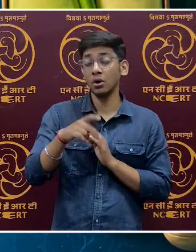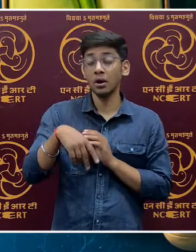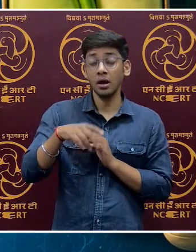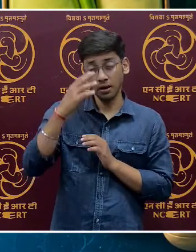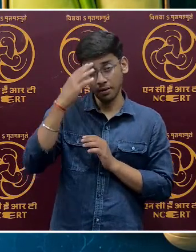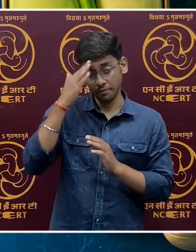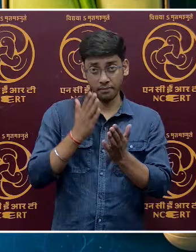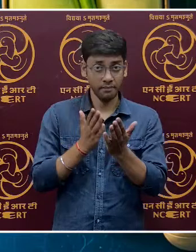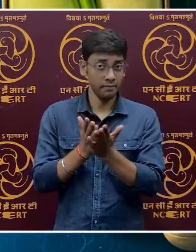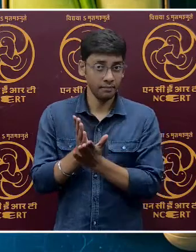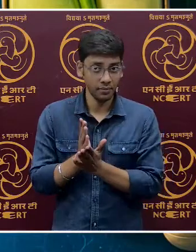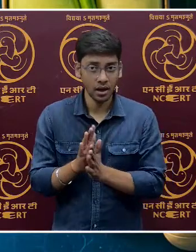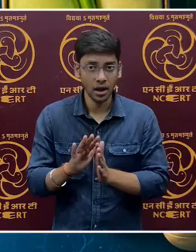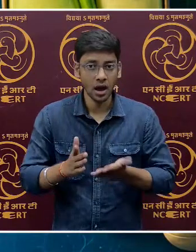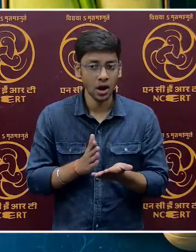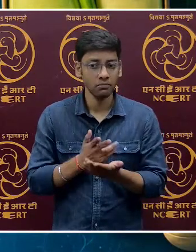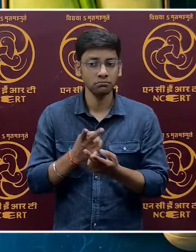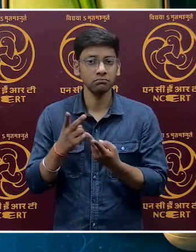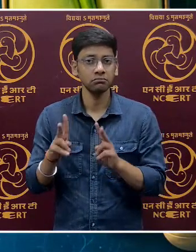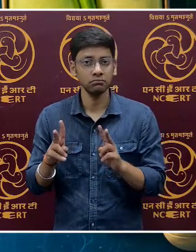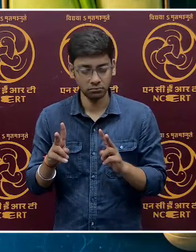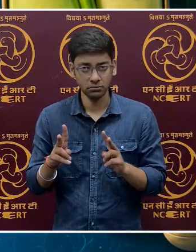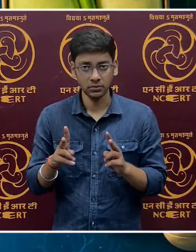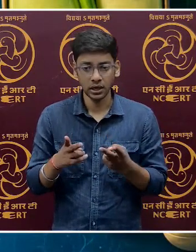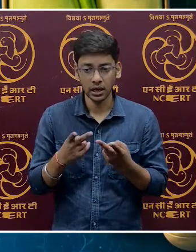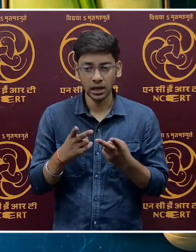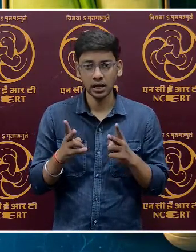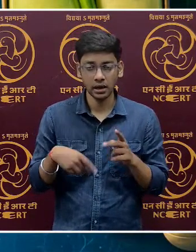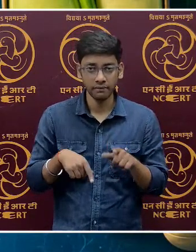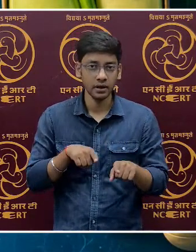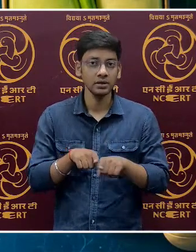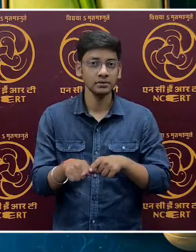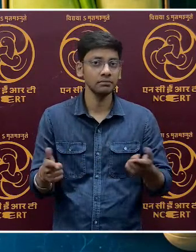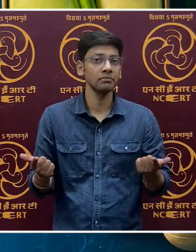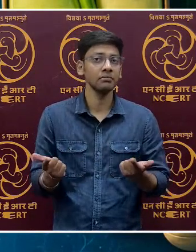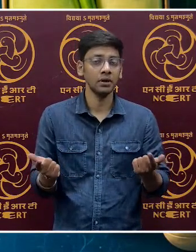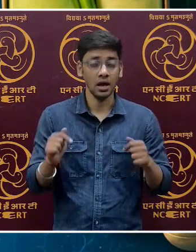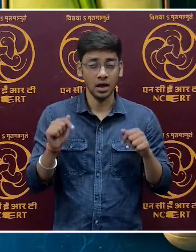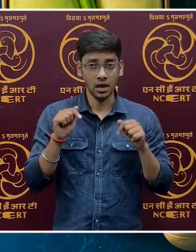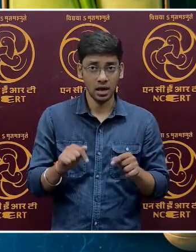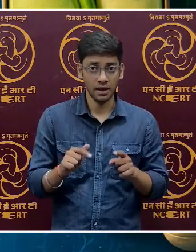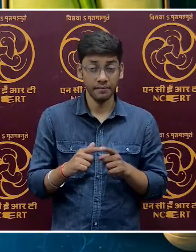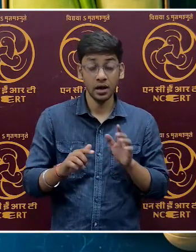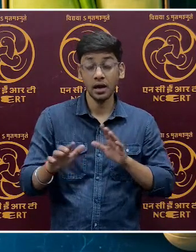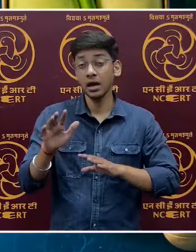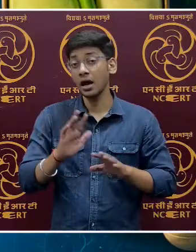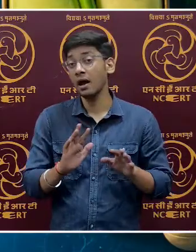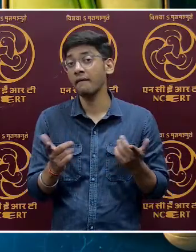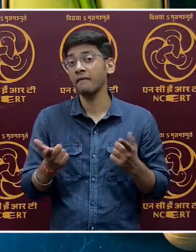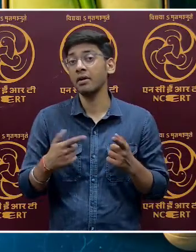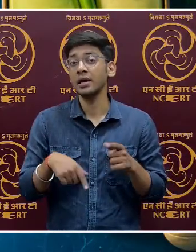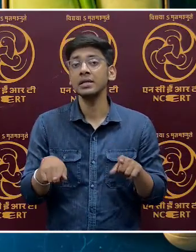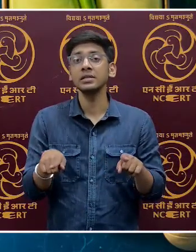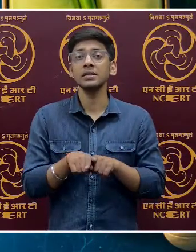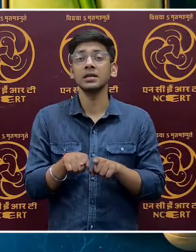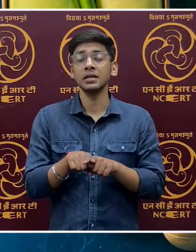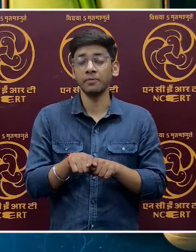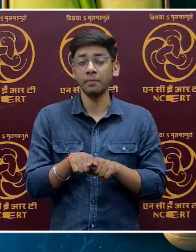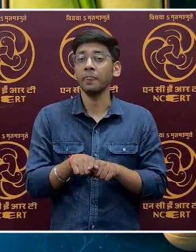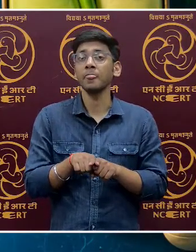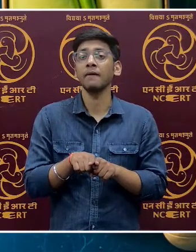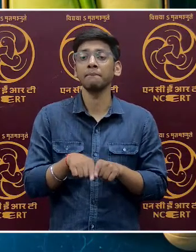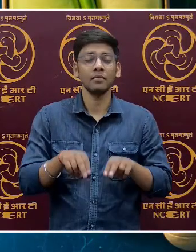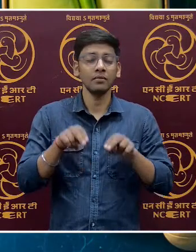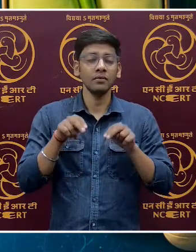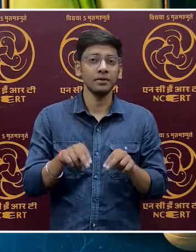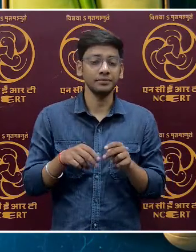as well as how they are different and what could be the different set of examples, now the activity could be like this, that we need